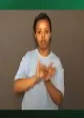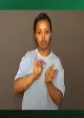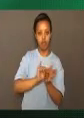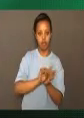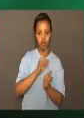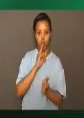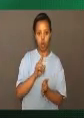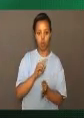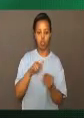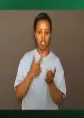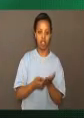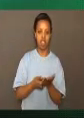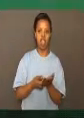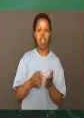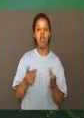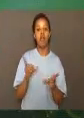inorganic molecules.